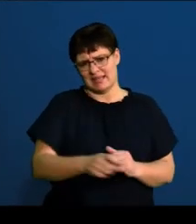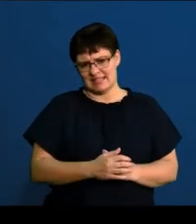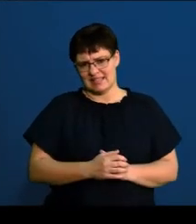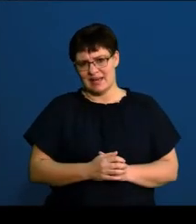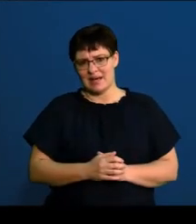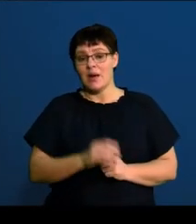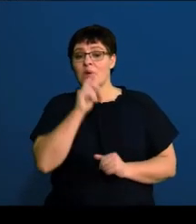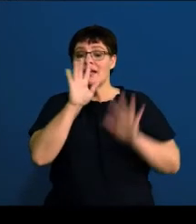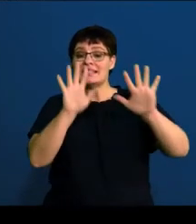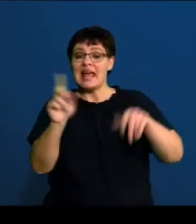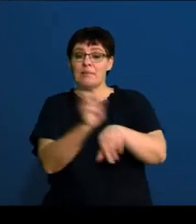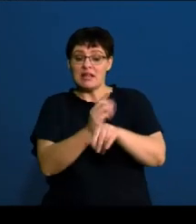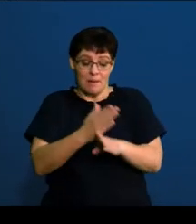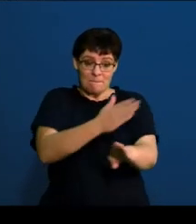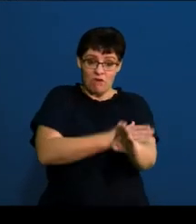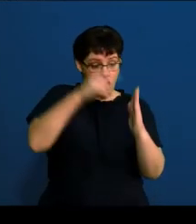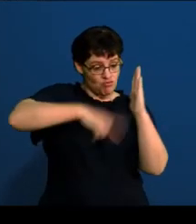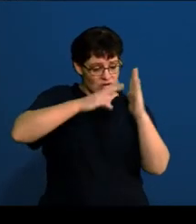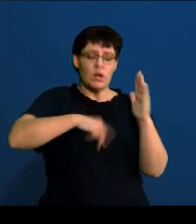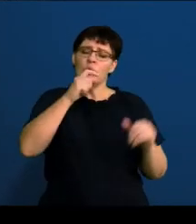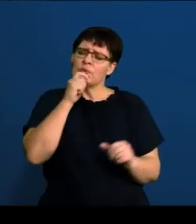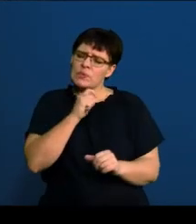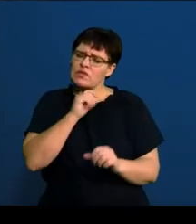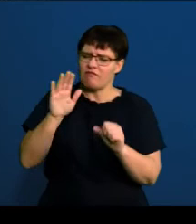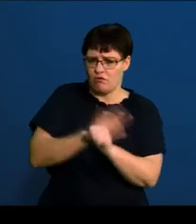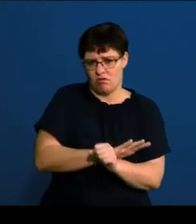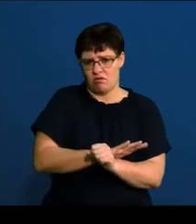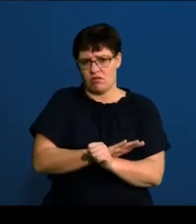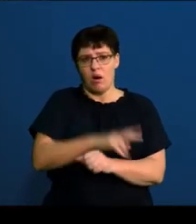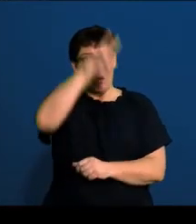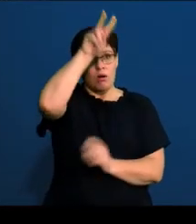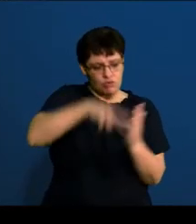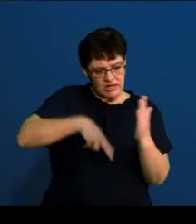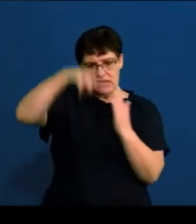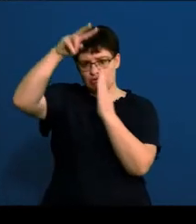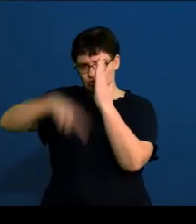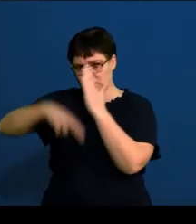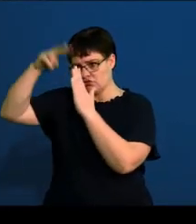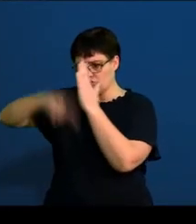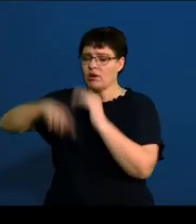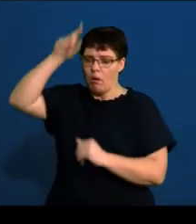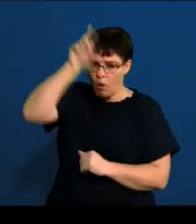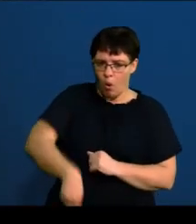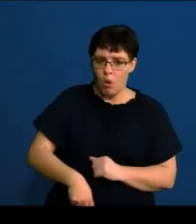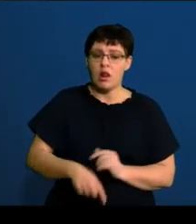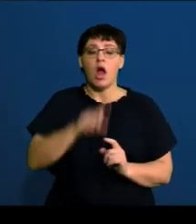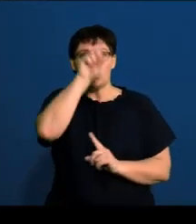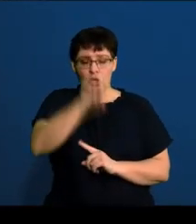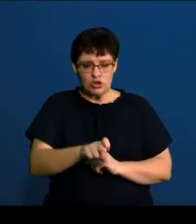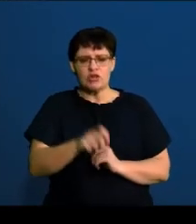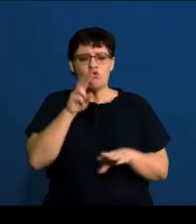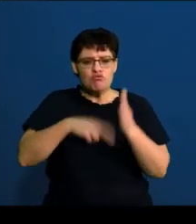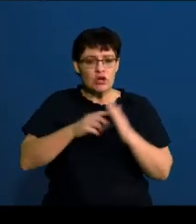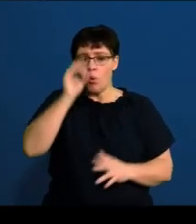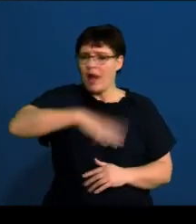your 10 minutes of reading time. It is very important to read all texts and questions at least 2 to 3 times